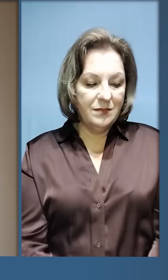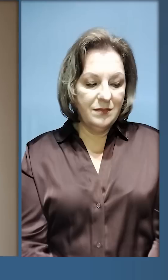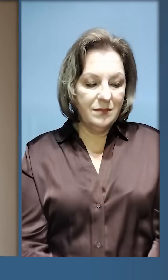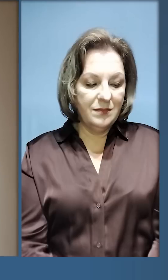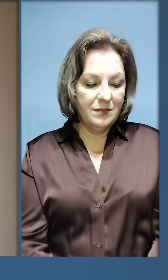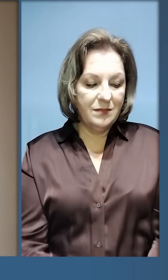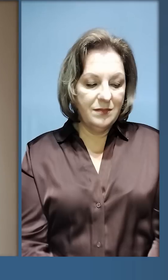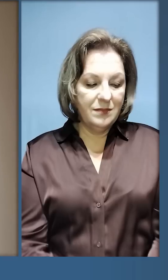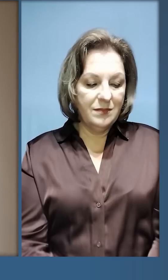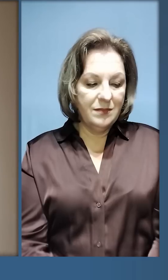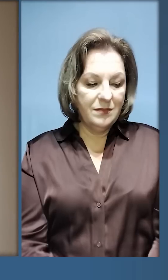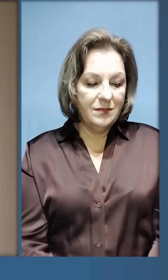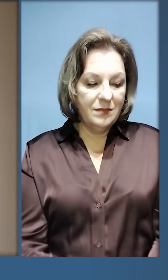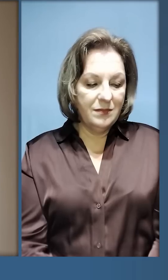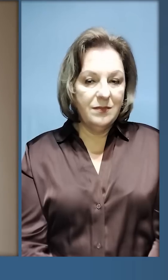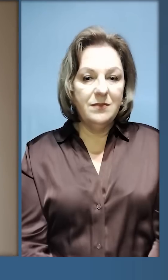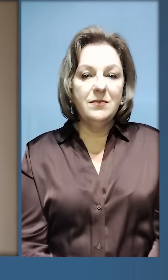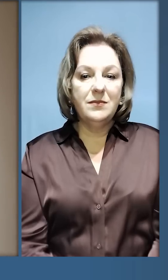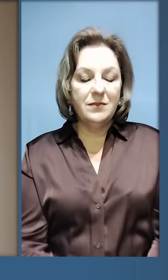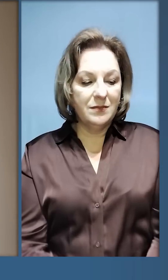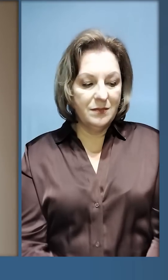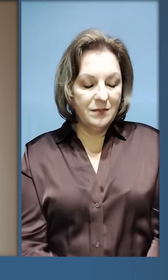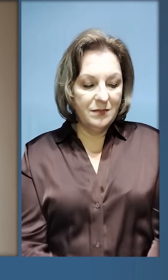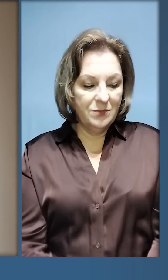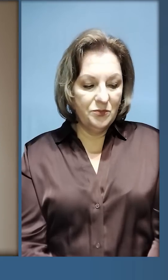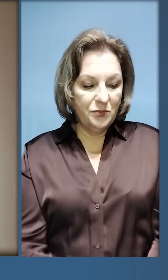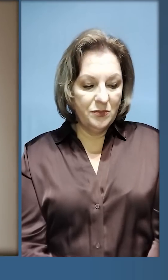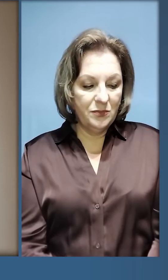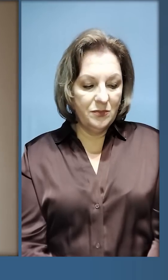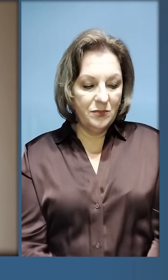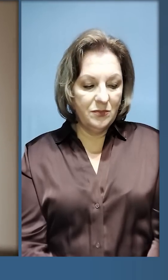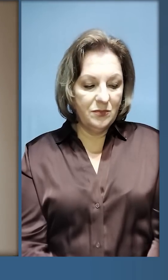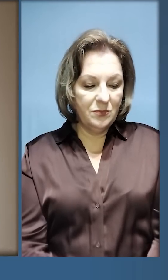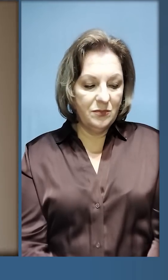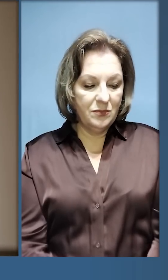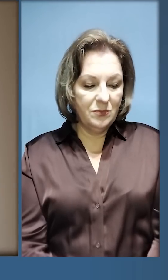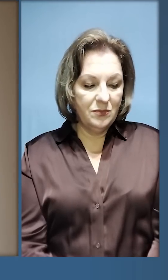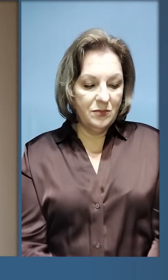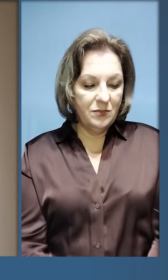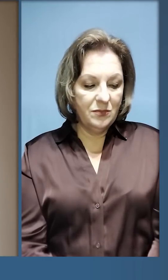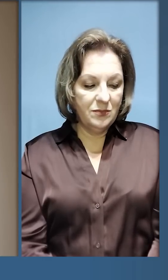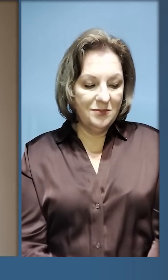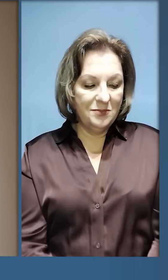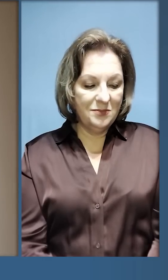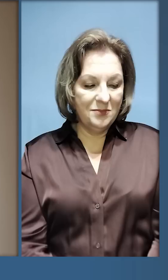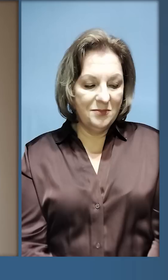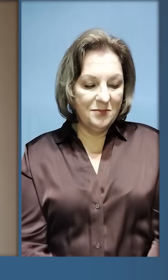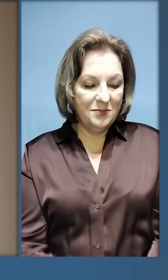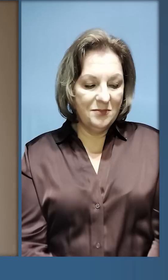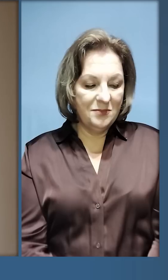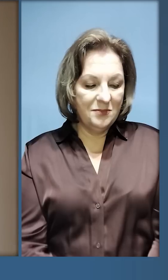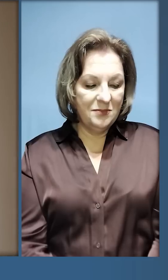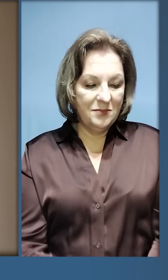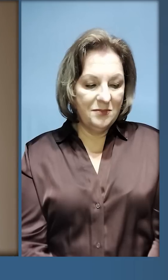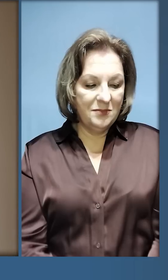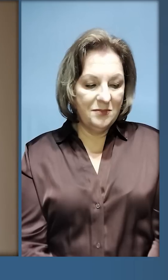television? Zelensky? Yeah. Yeah, I watched him. I dreamed to be some kind of bad guy. But now I'm not sure like this. I dream to be a comedian, but I don't dream to be